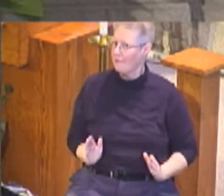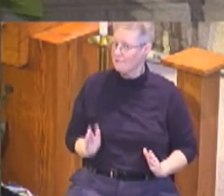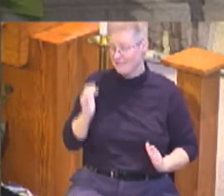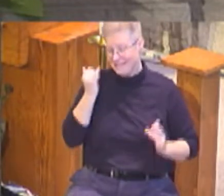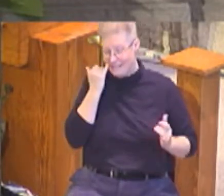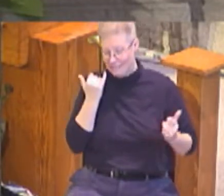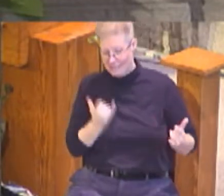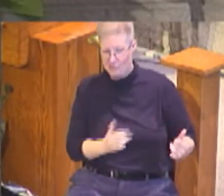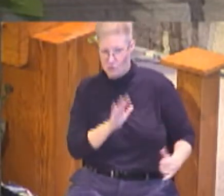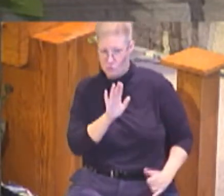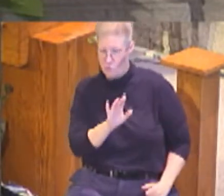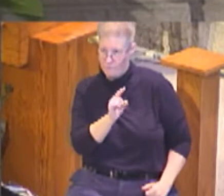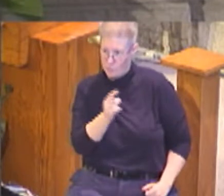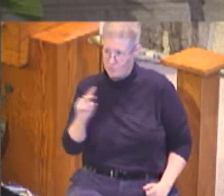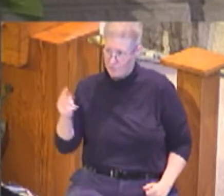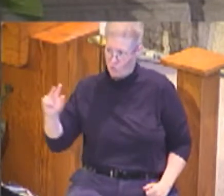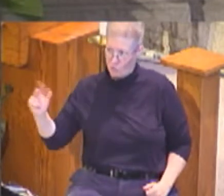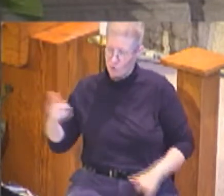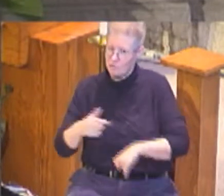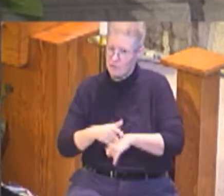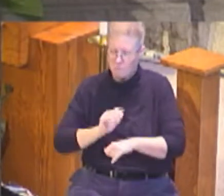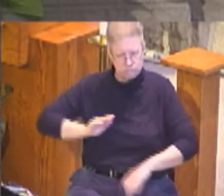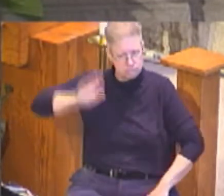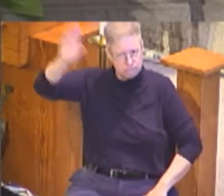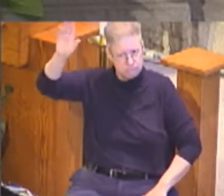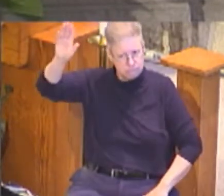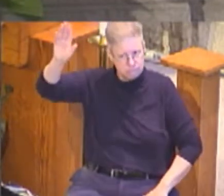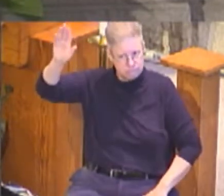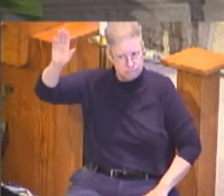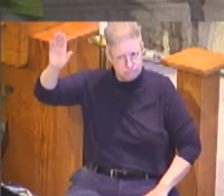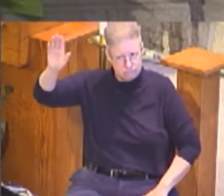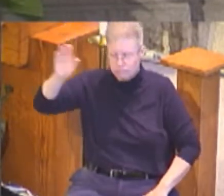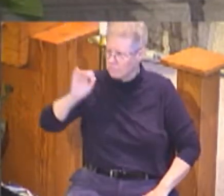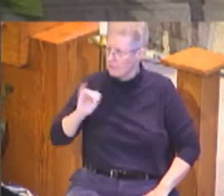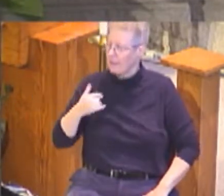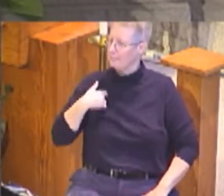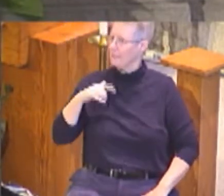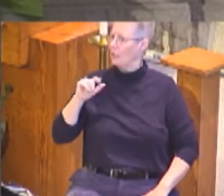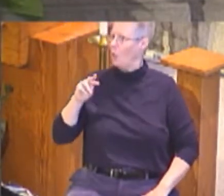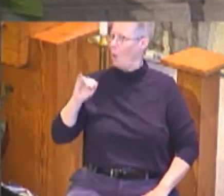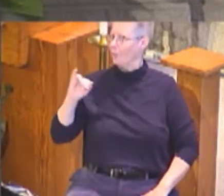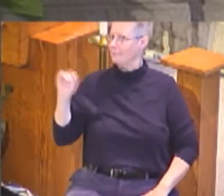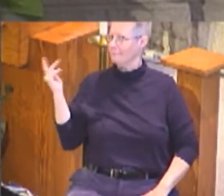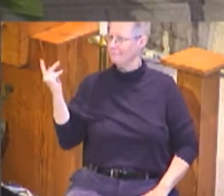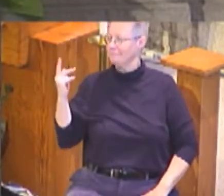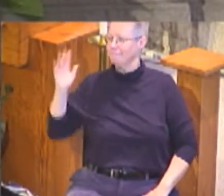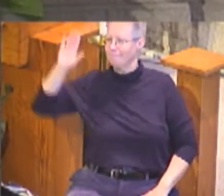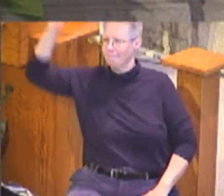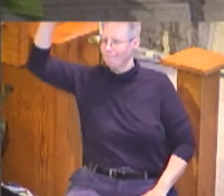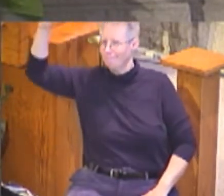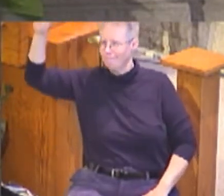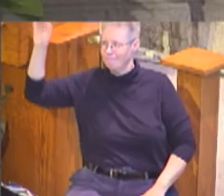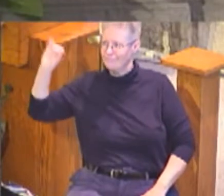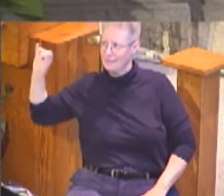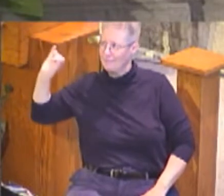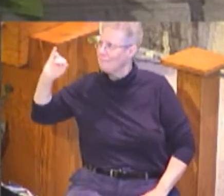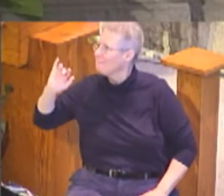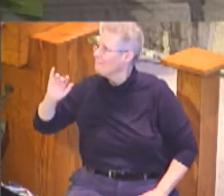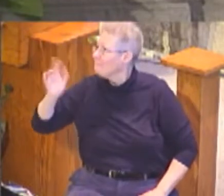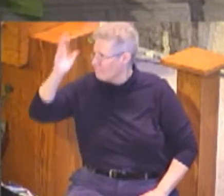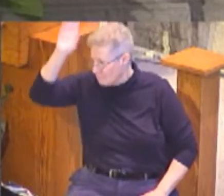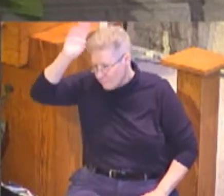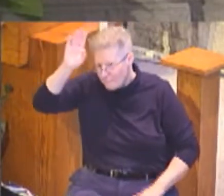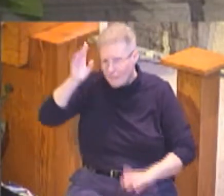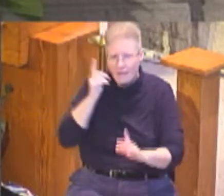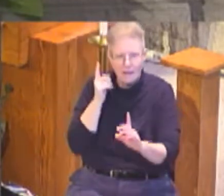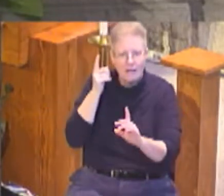second, or third time, hold your hand up like me and Lori are, and wait till our, keep your hands up until